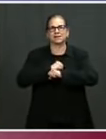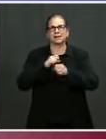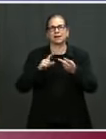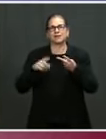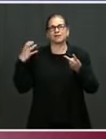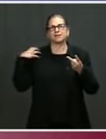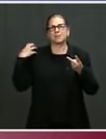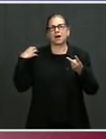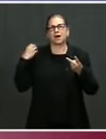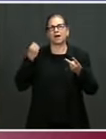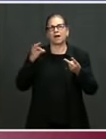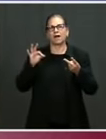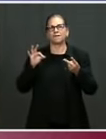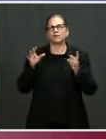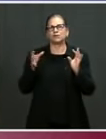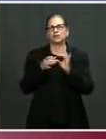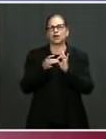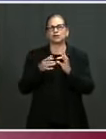Staff.